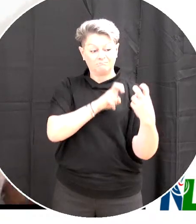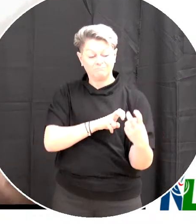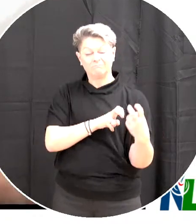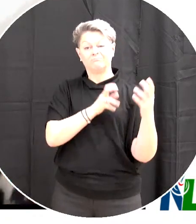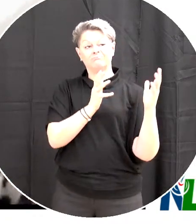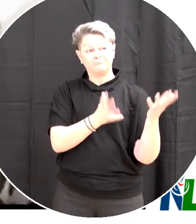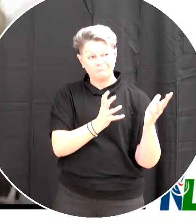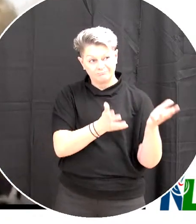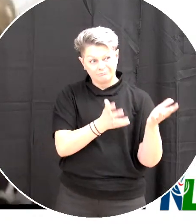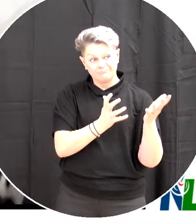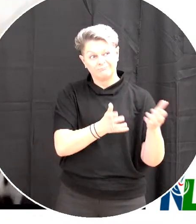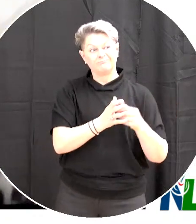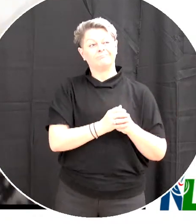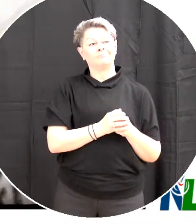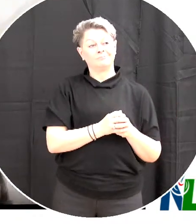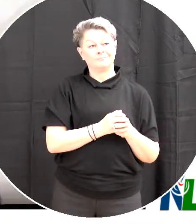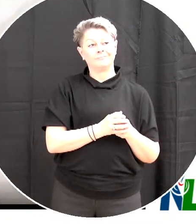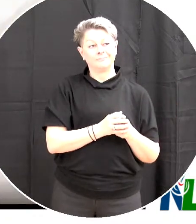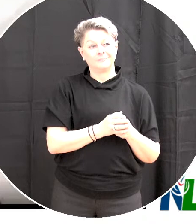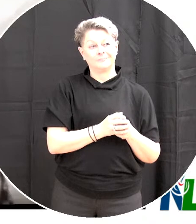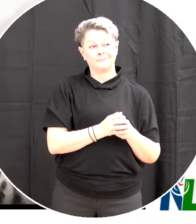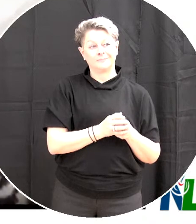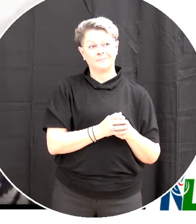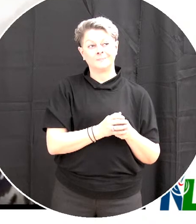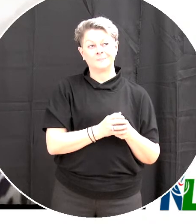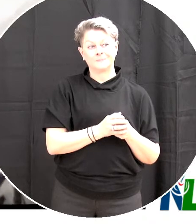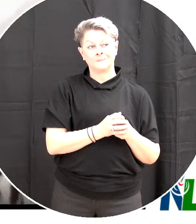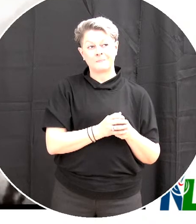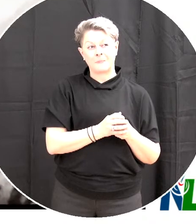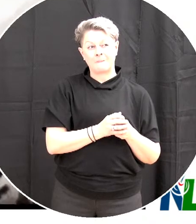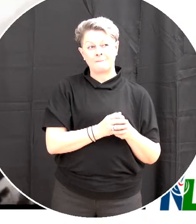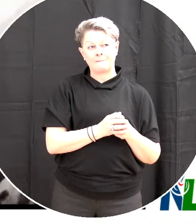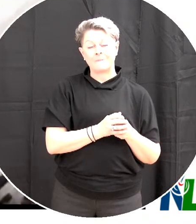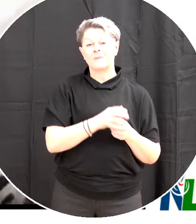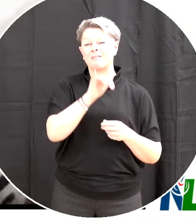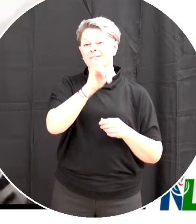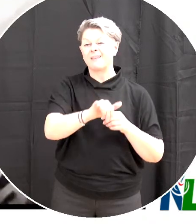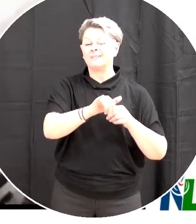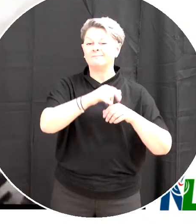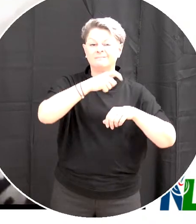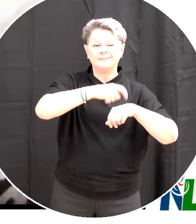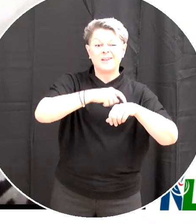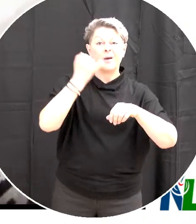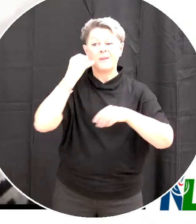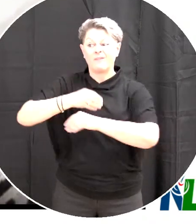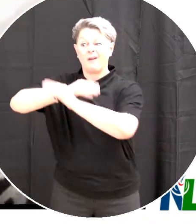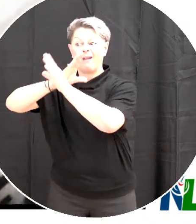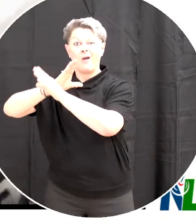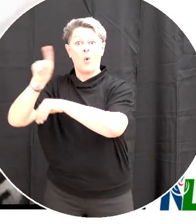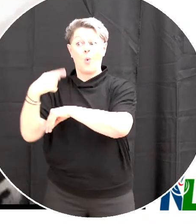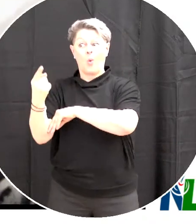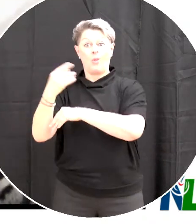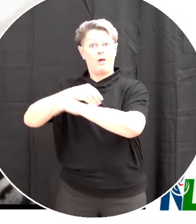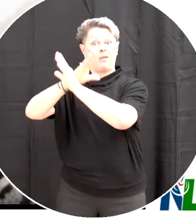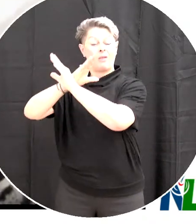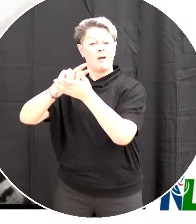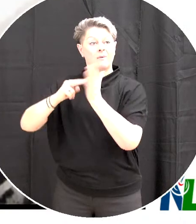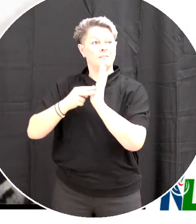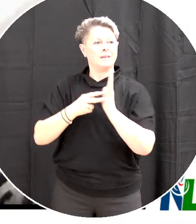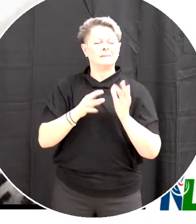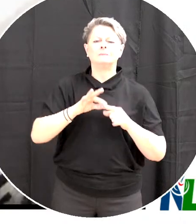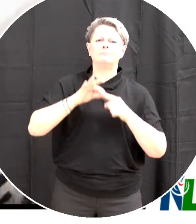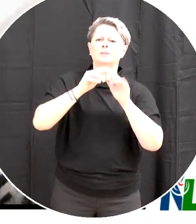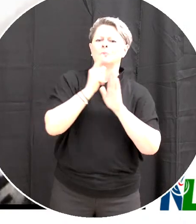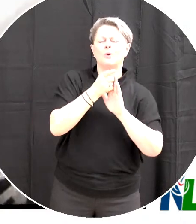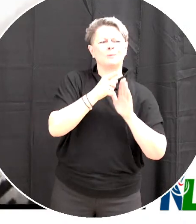of came together for her by the end of the day, sort of thing. So those moments cannot happen if we're just online and not able to catch the things that we